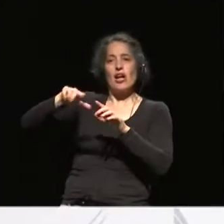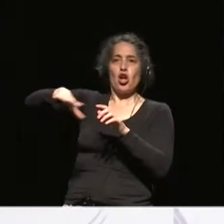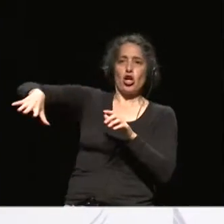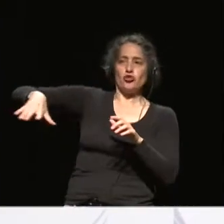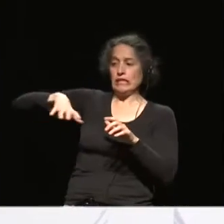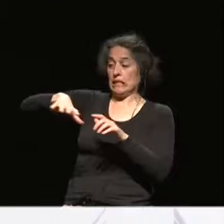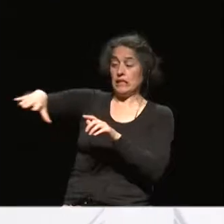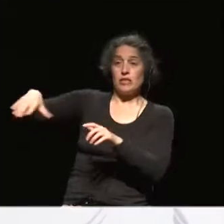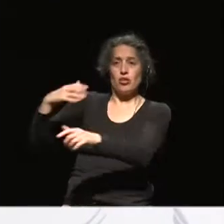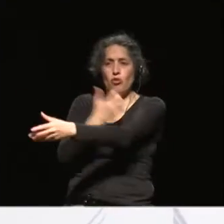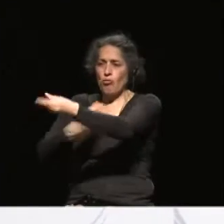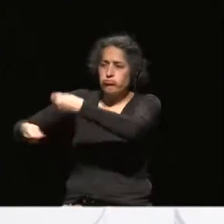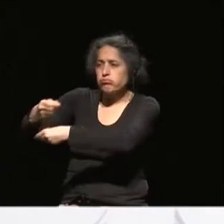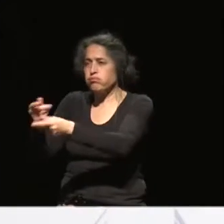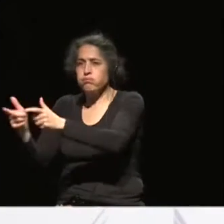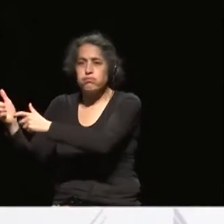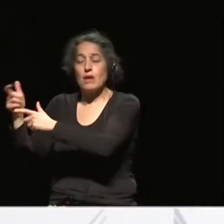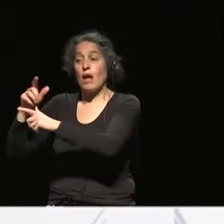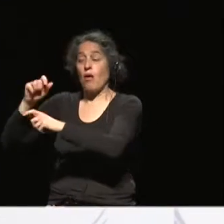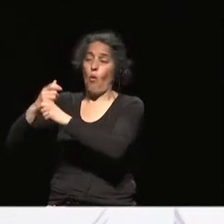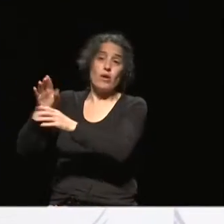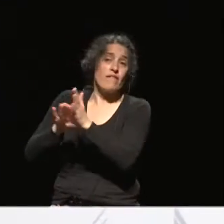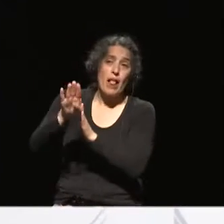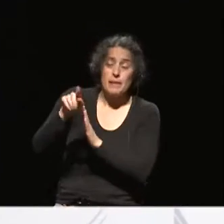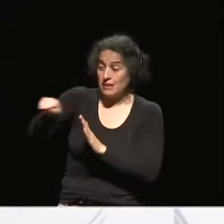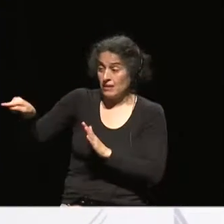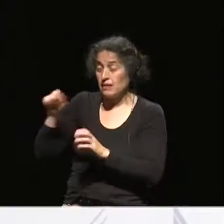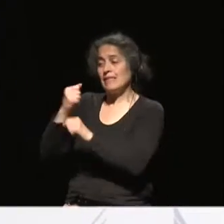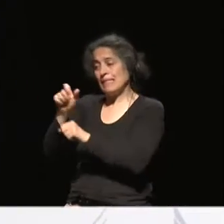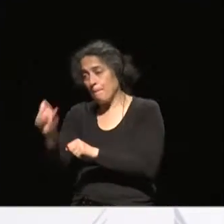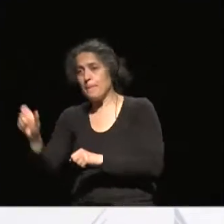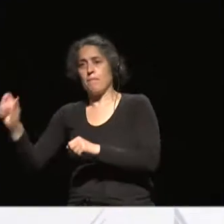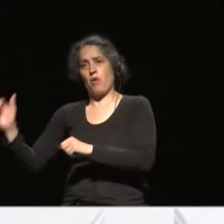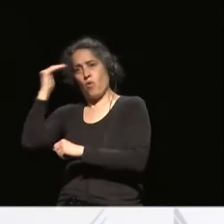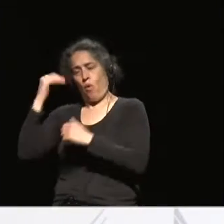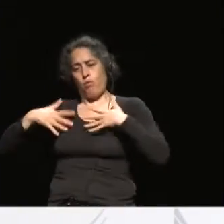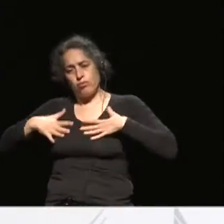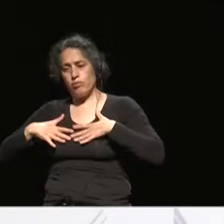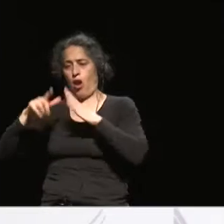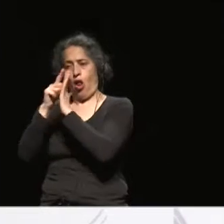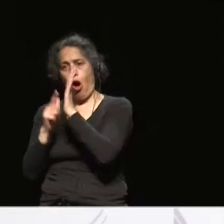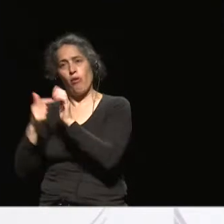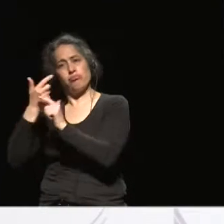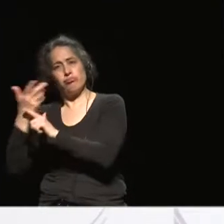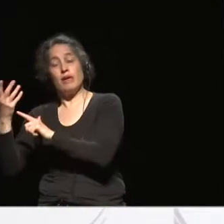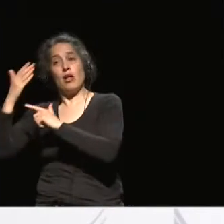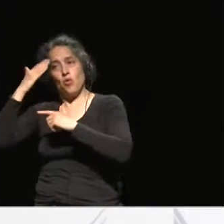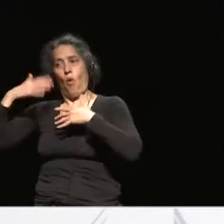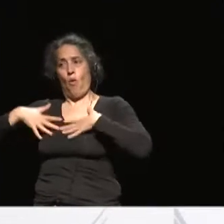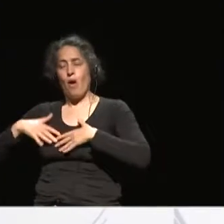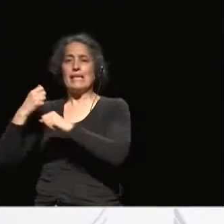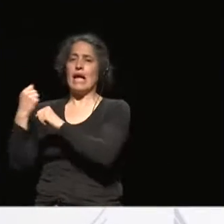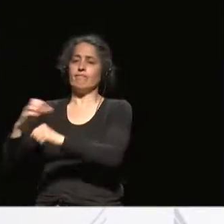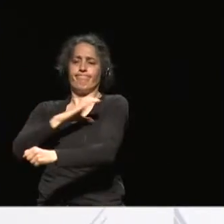challenge development. And there are very interesting developments. In India, for example, the green tribunals, when you come to environment and corruption